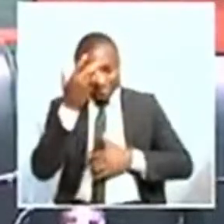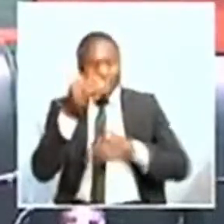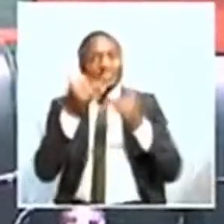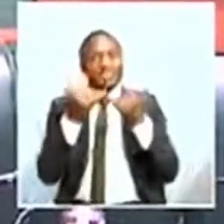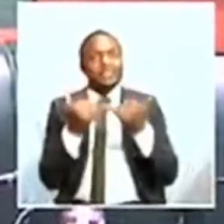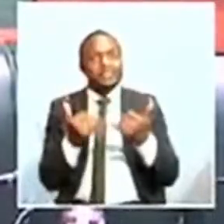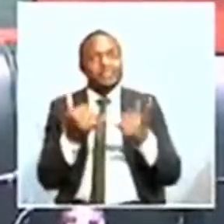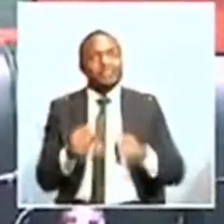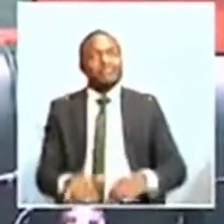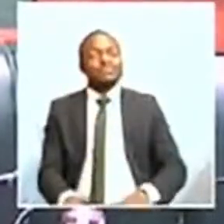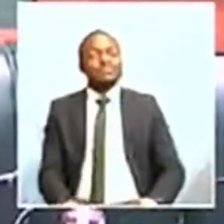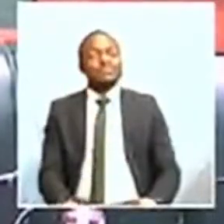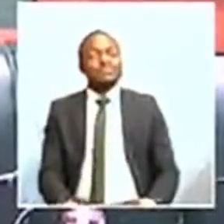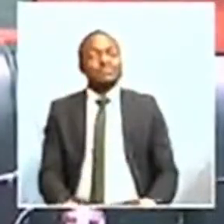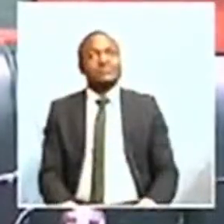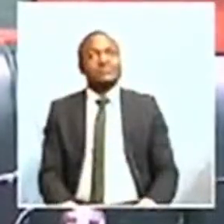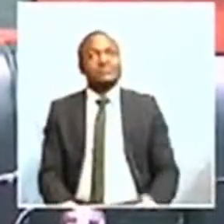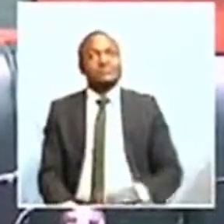Now,